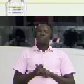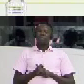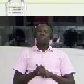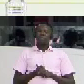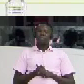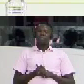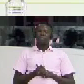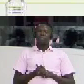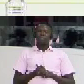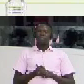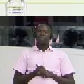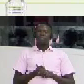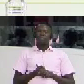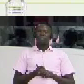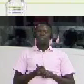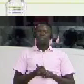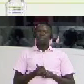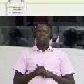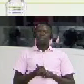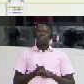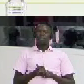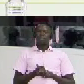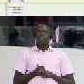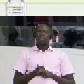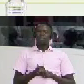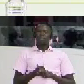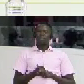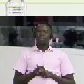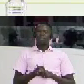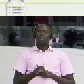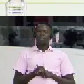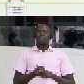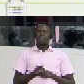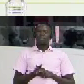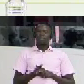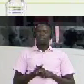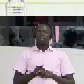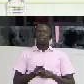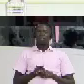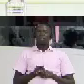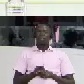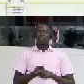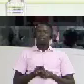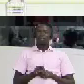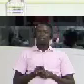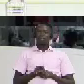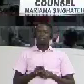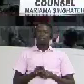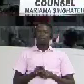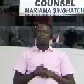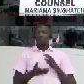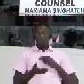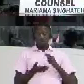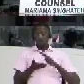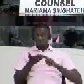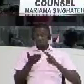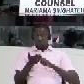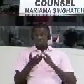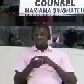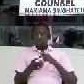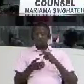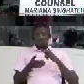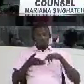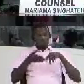gets charged, that person's file is usually brought to me. So under usual circumstances, you would be